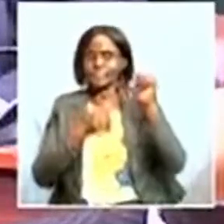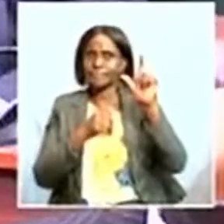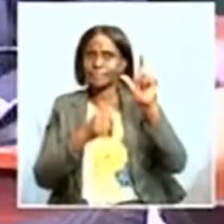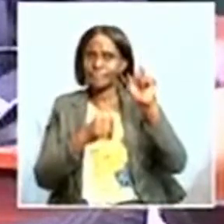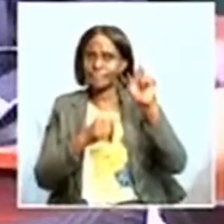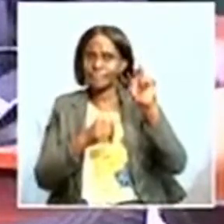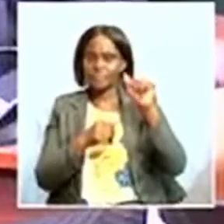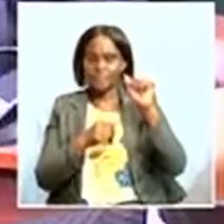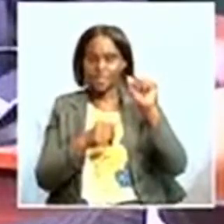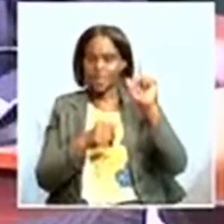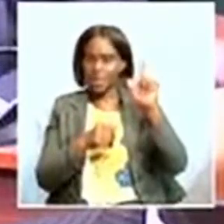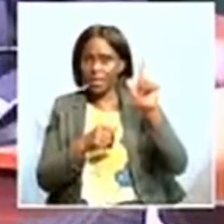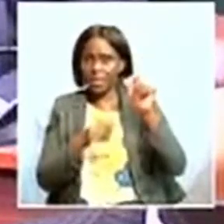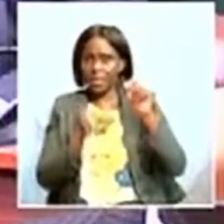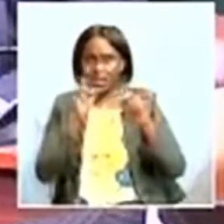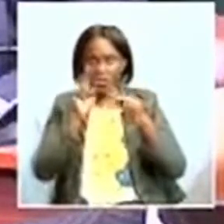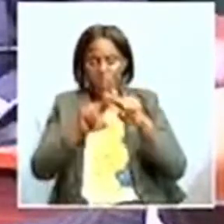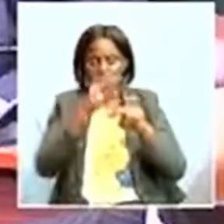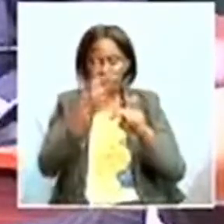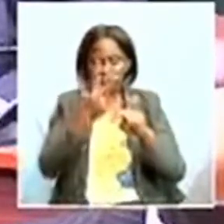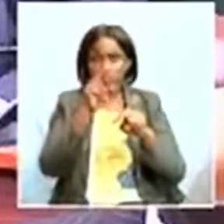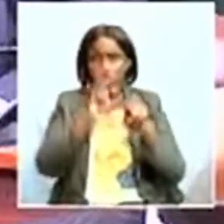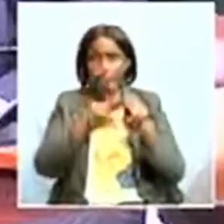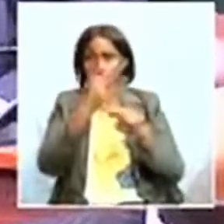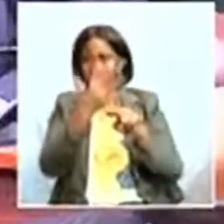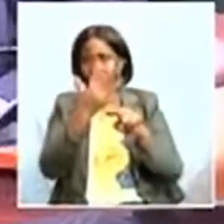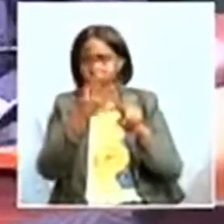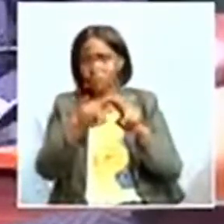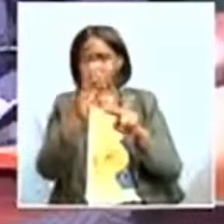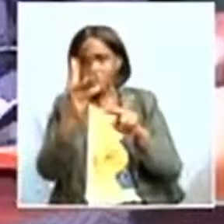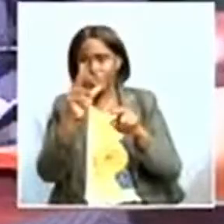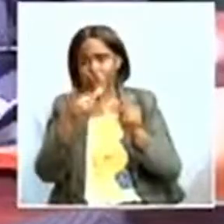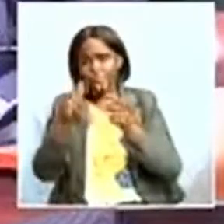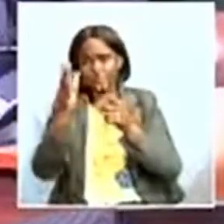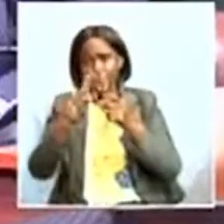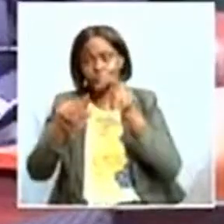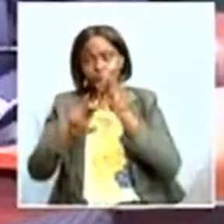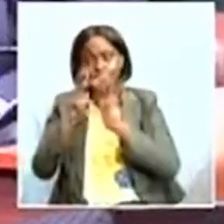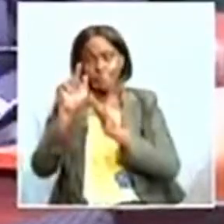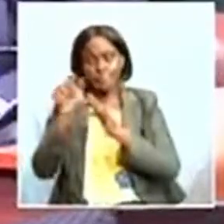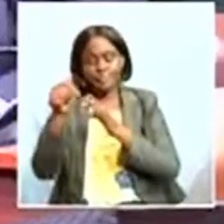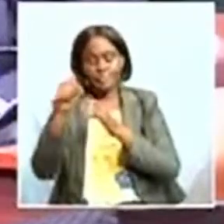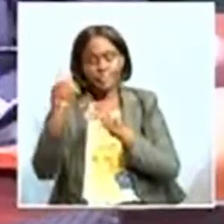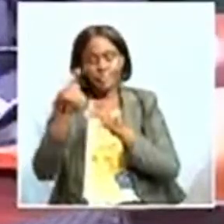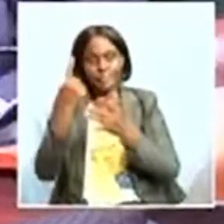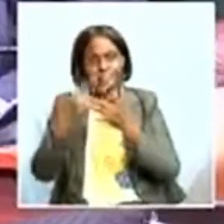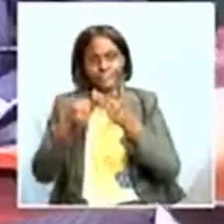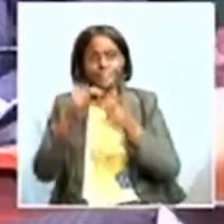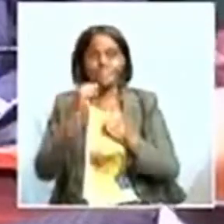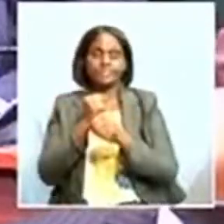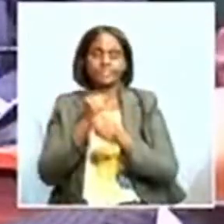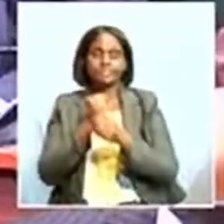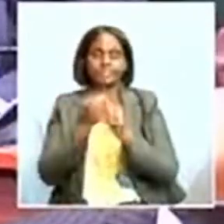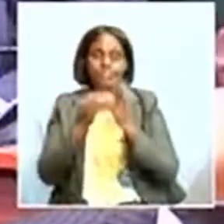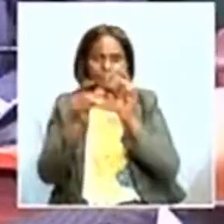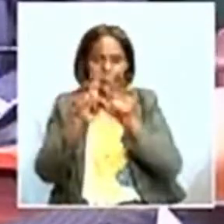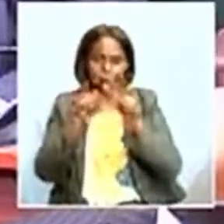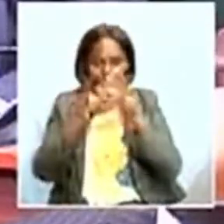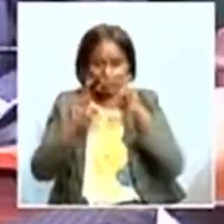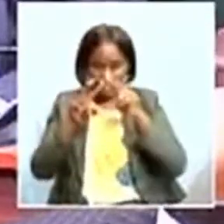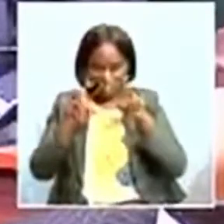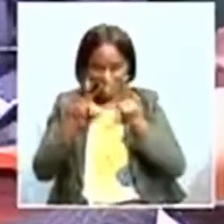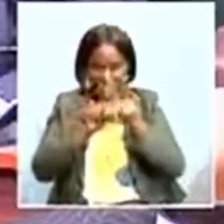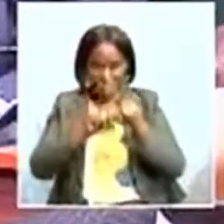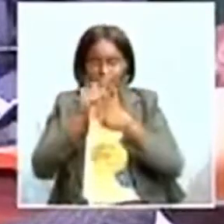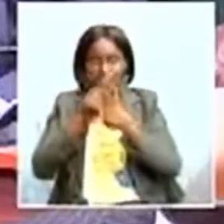Form 5 and Form 6, so that when they go to university, they would have done A-levels. But if you check when they